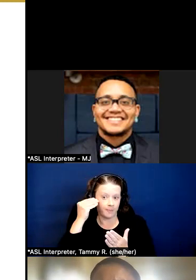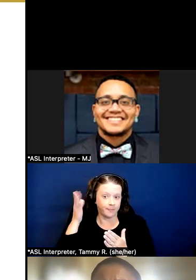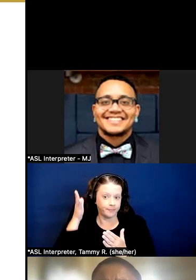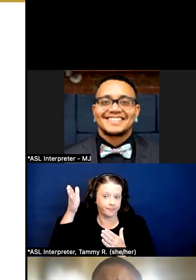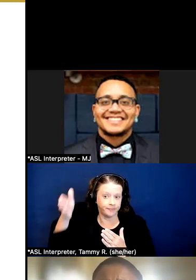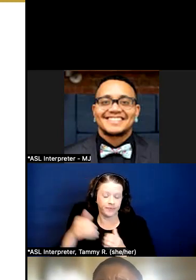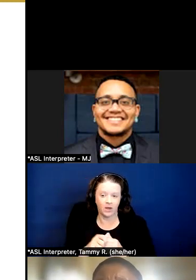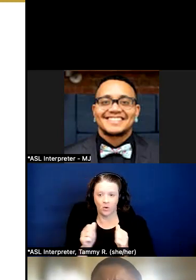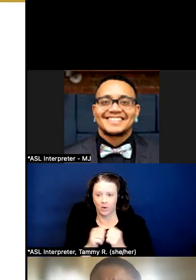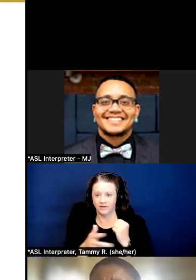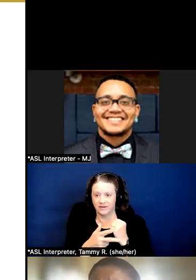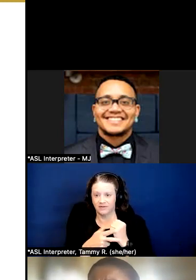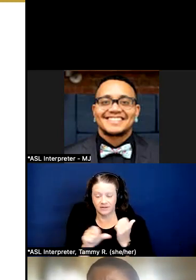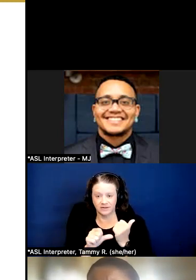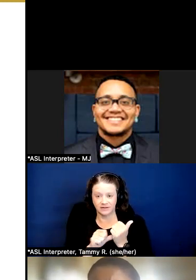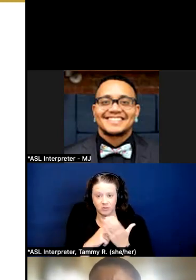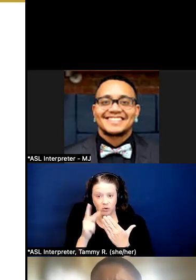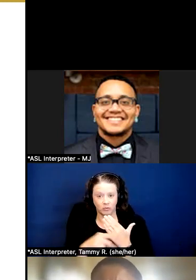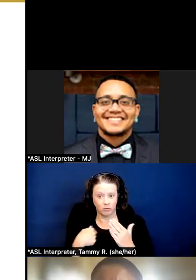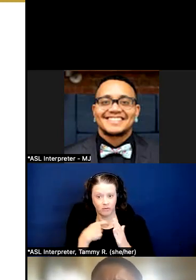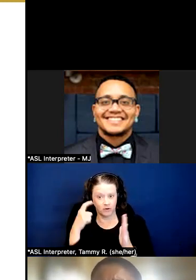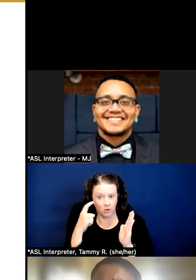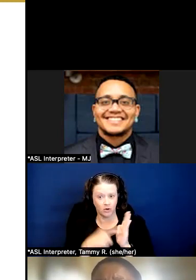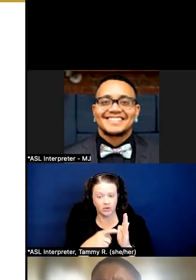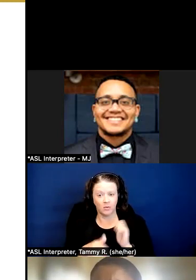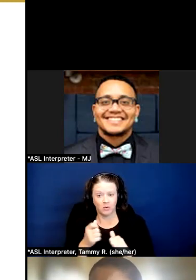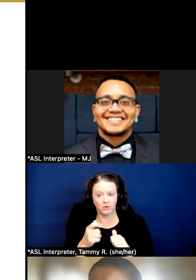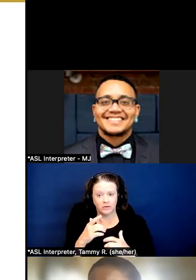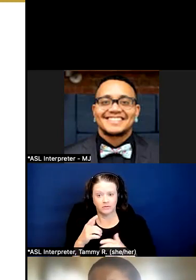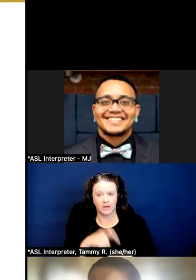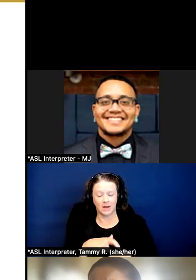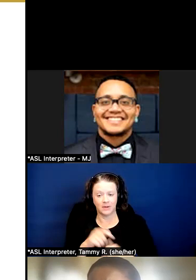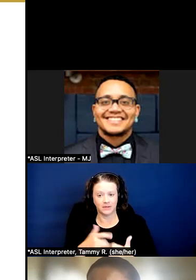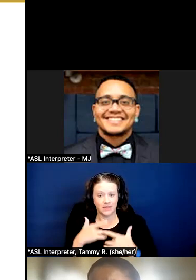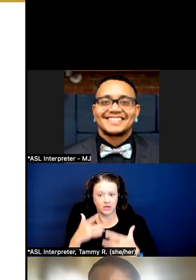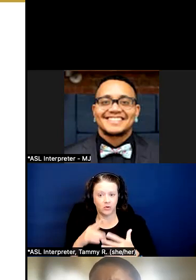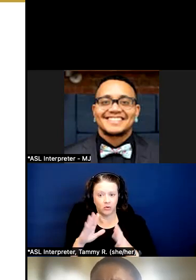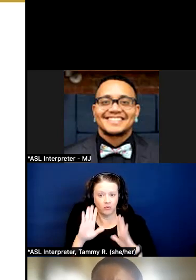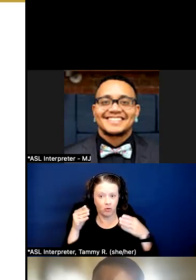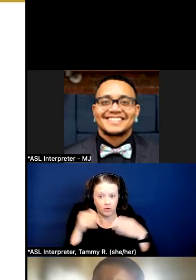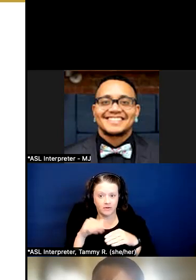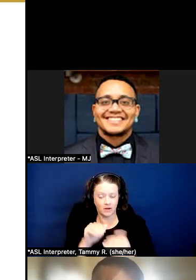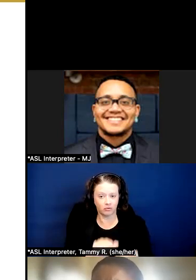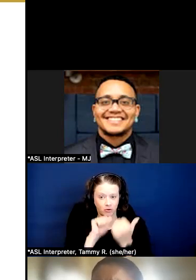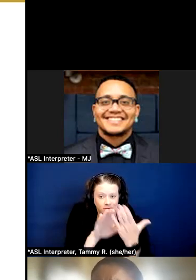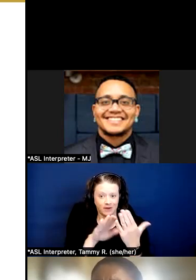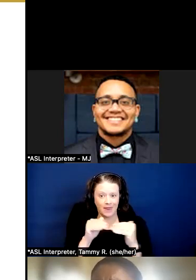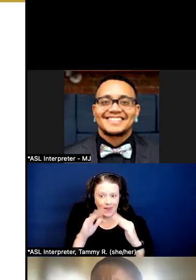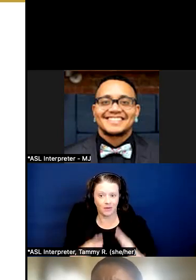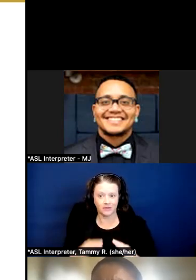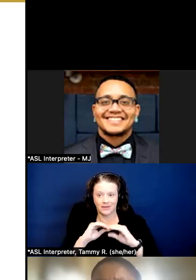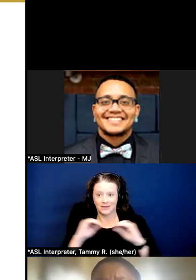savings assistance programs is that they have, for the most part, focused on addressing housing instability for individuals